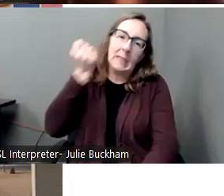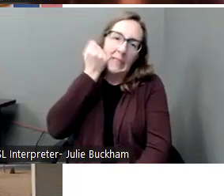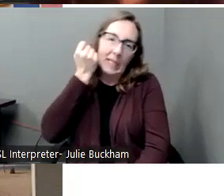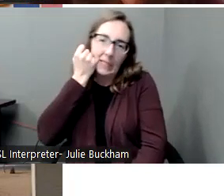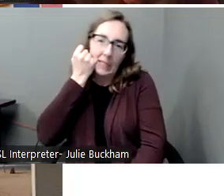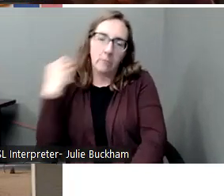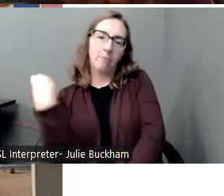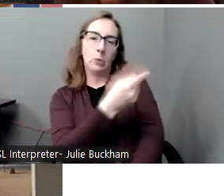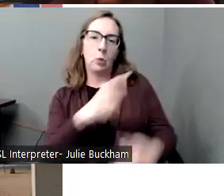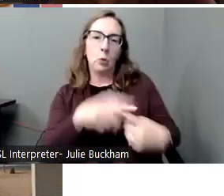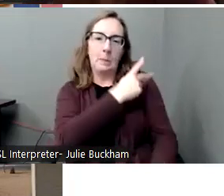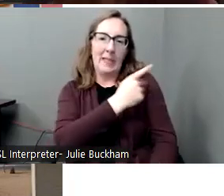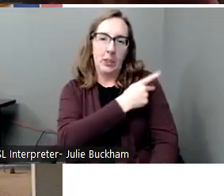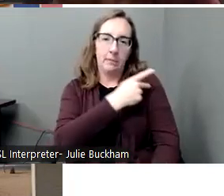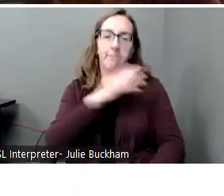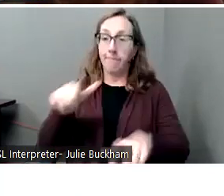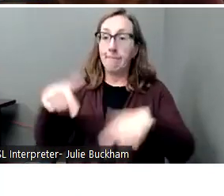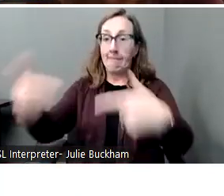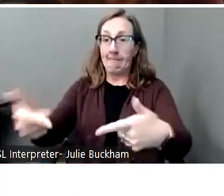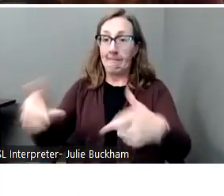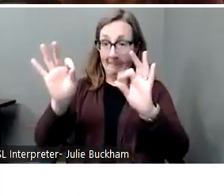a patient. Next slide, please.